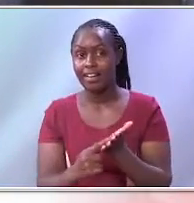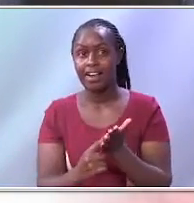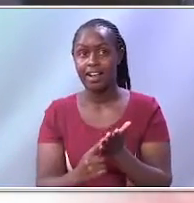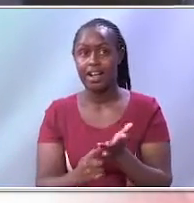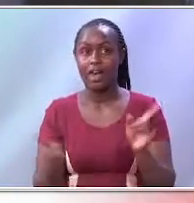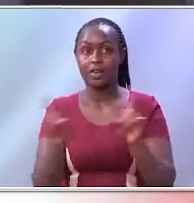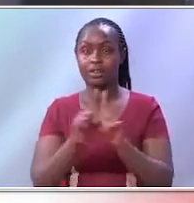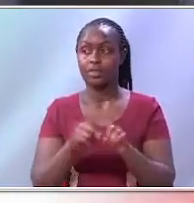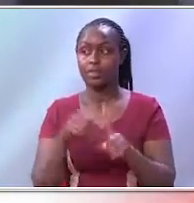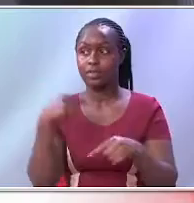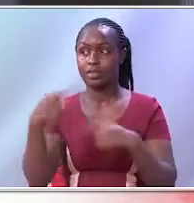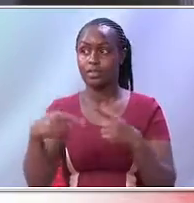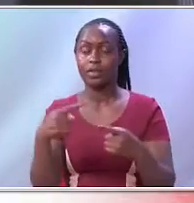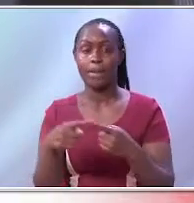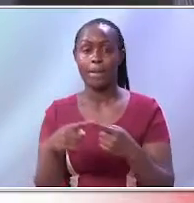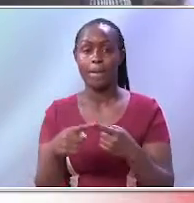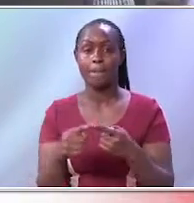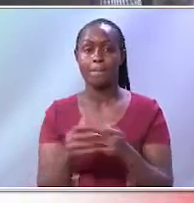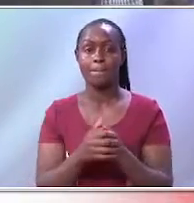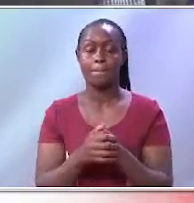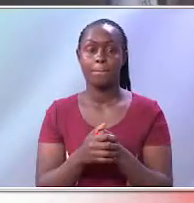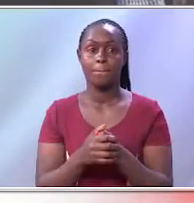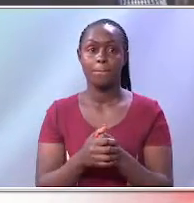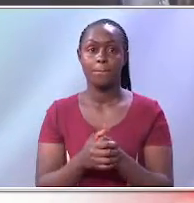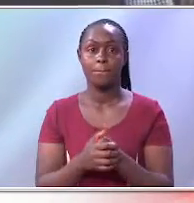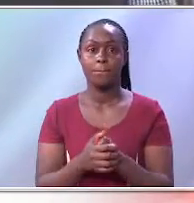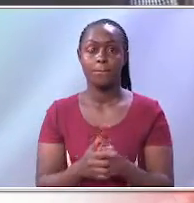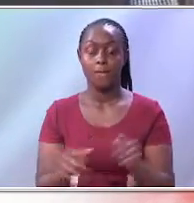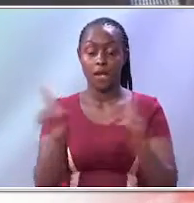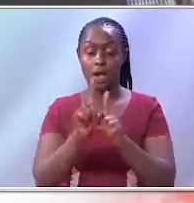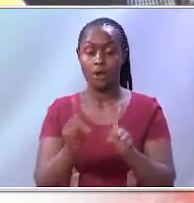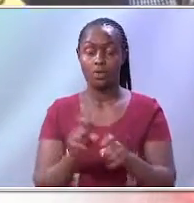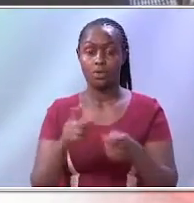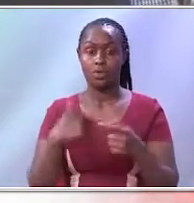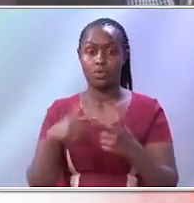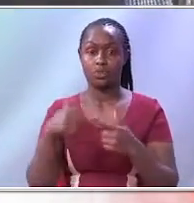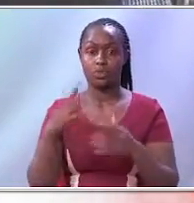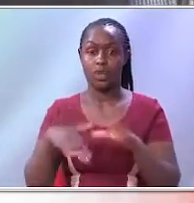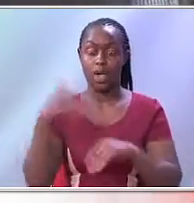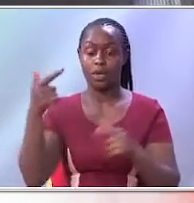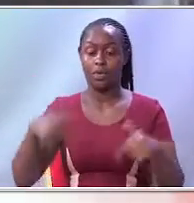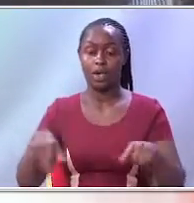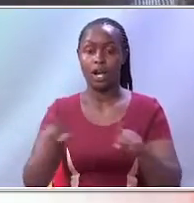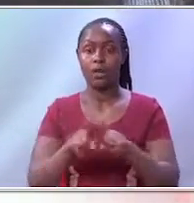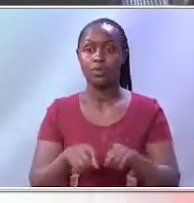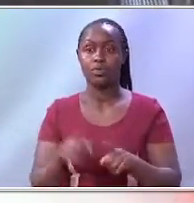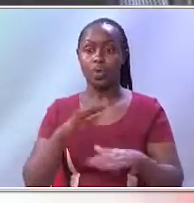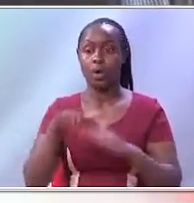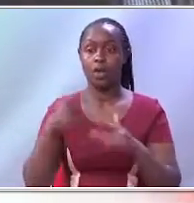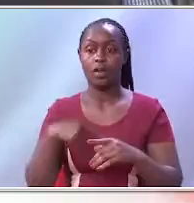huko Mediterranean Sea. Hii ziara tumetoka naye hapa, tunaenda wapi?